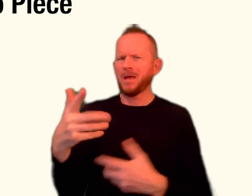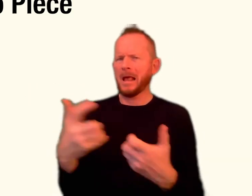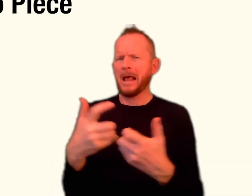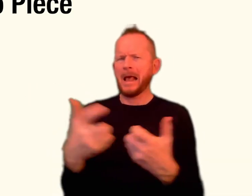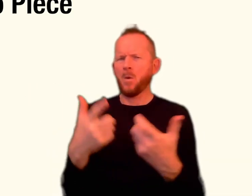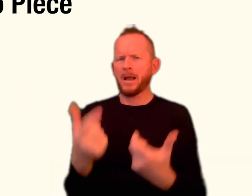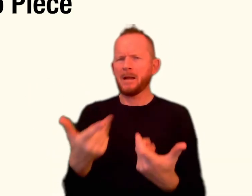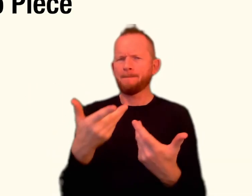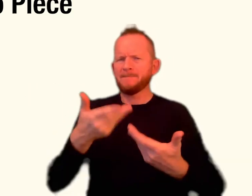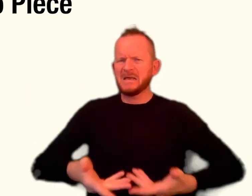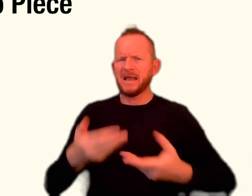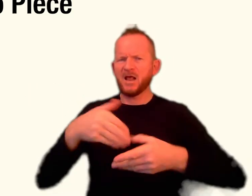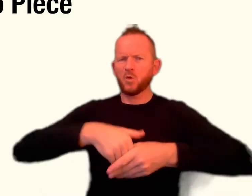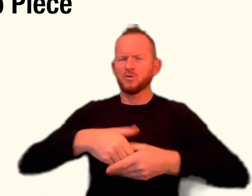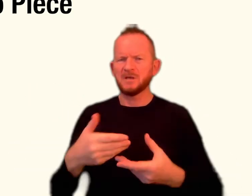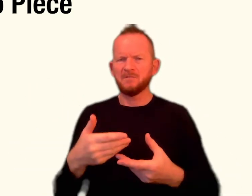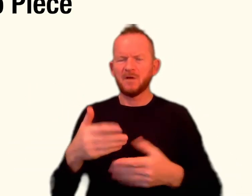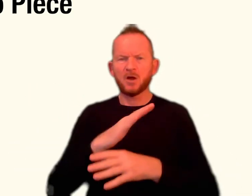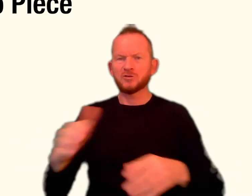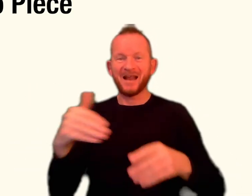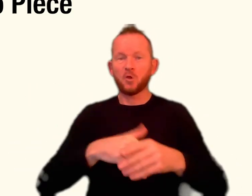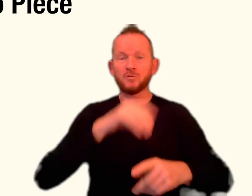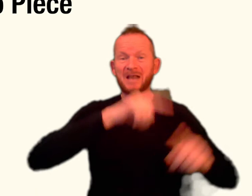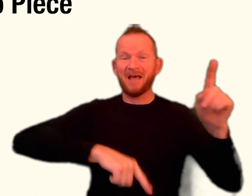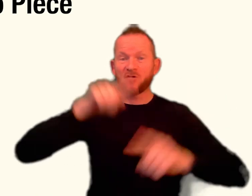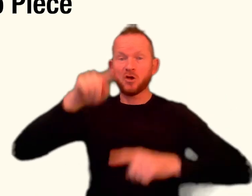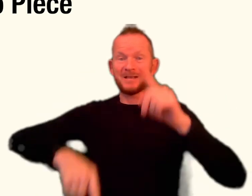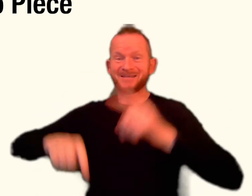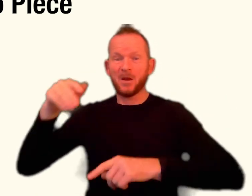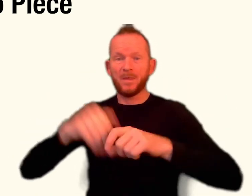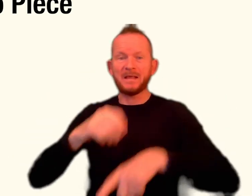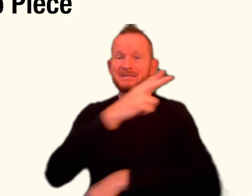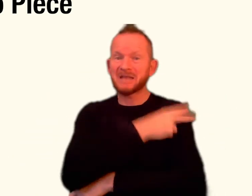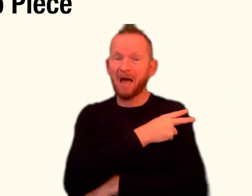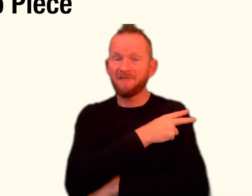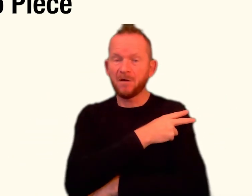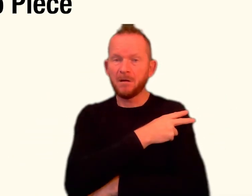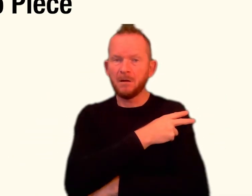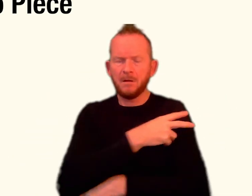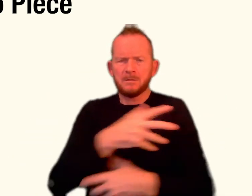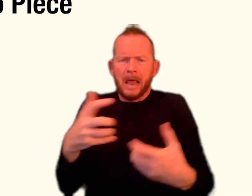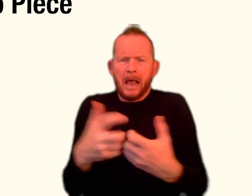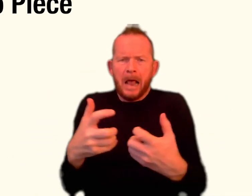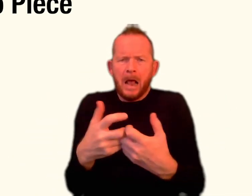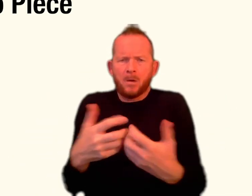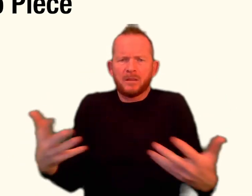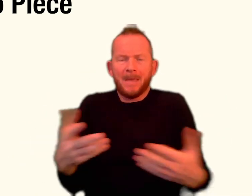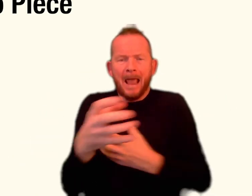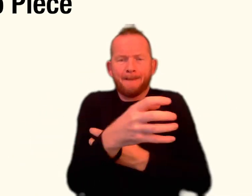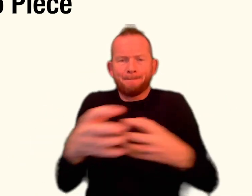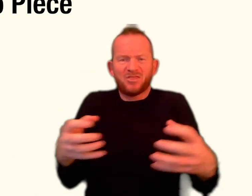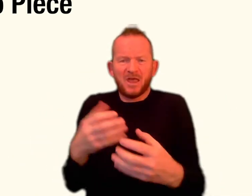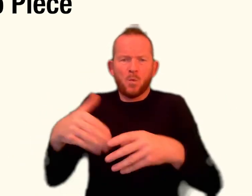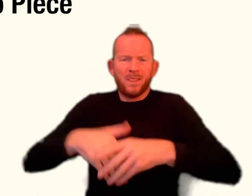inclusive? It doesn't include diversity within its staff. So how can there be empathy within